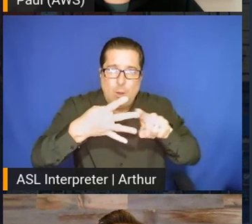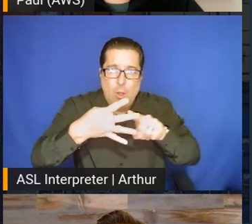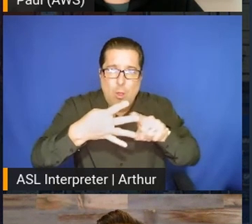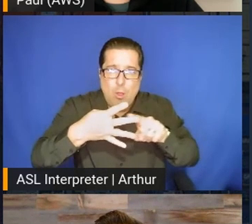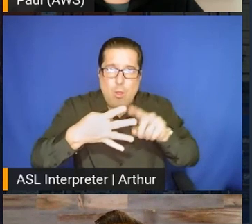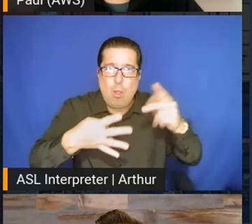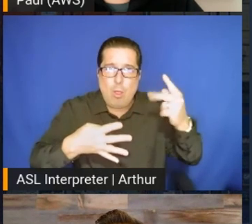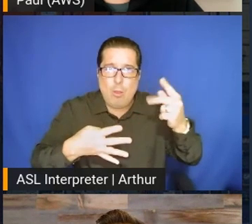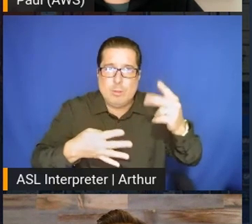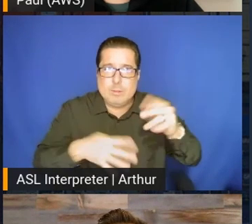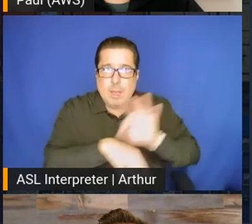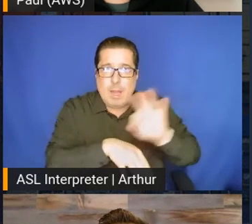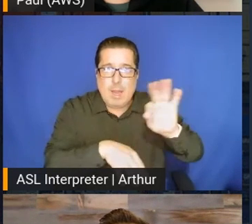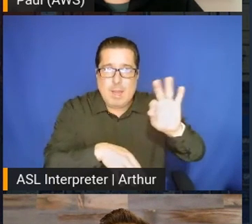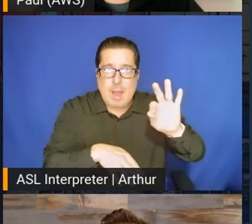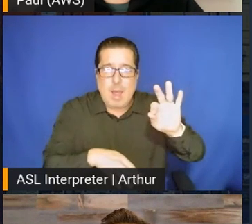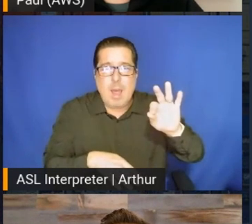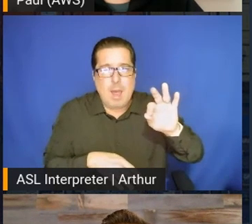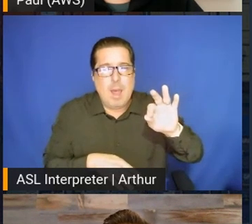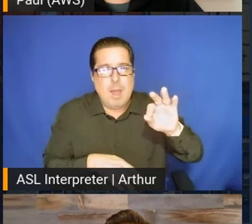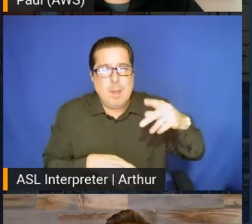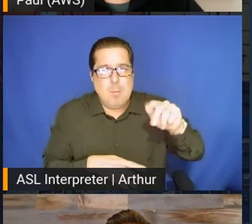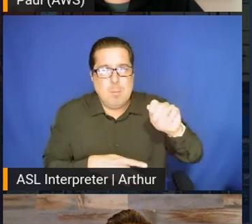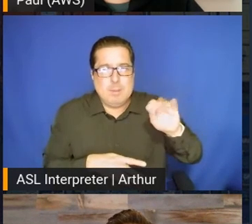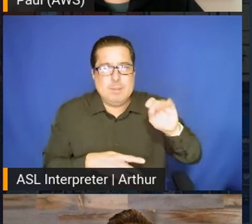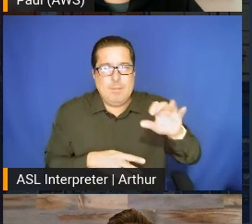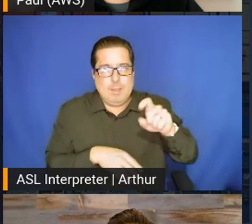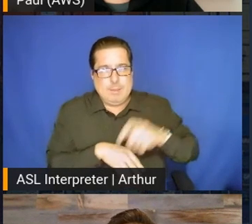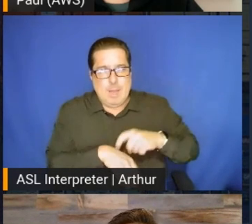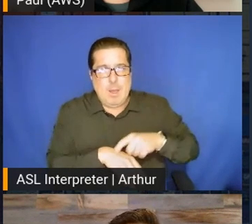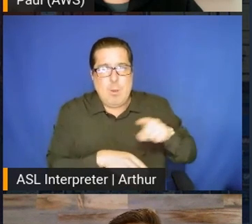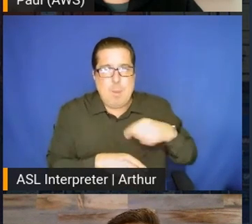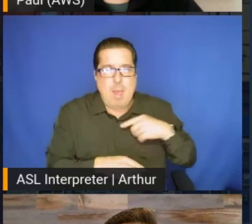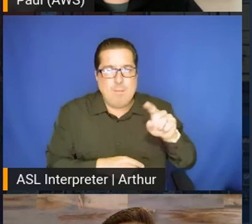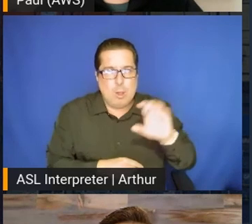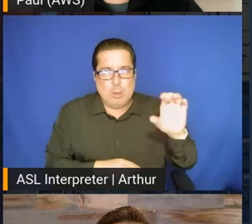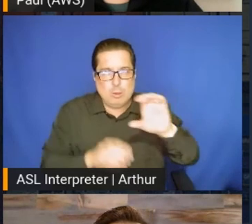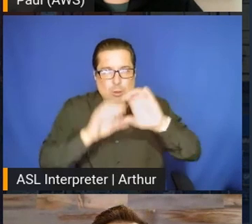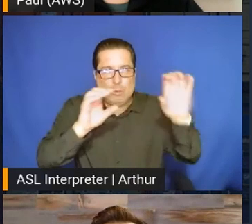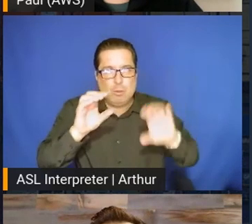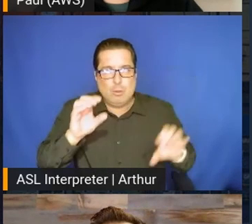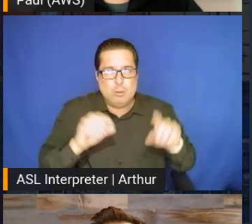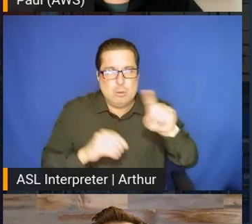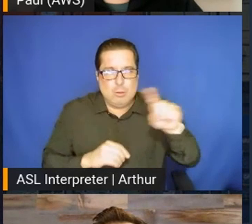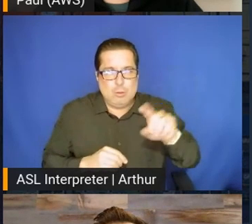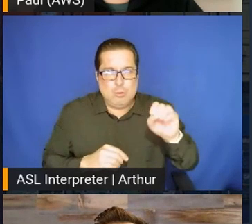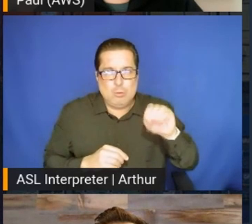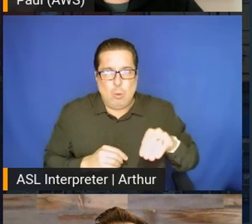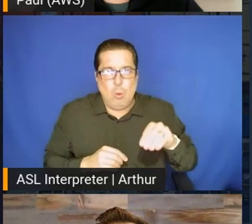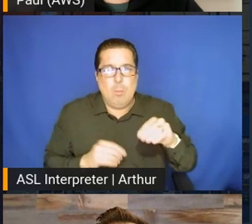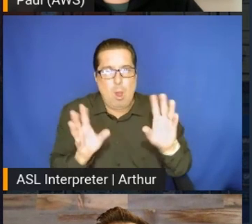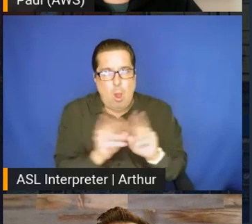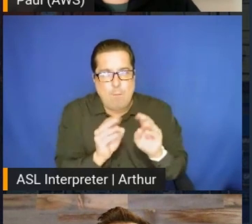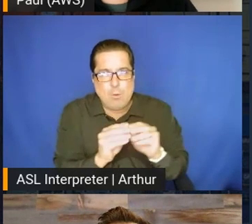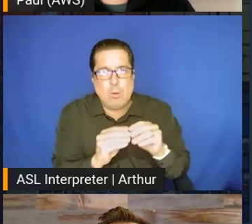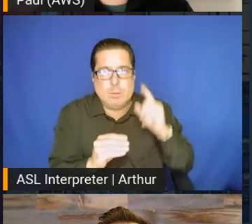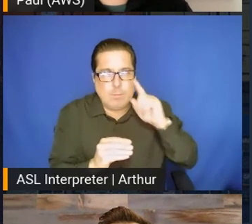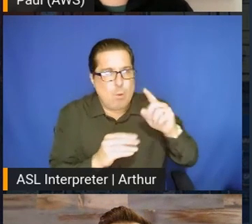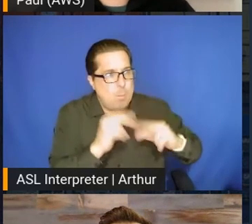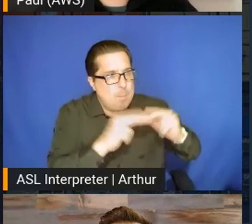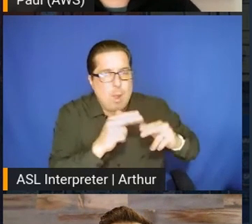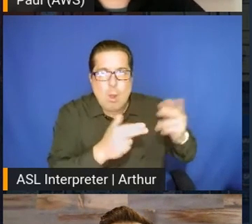Zoom conference where we talk to the builders, developers who are using Karpenter right now in production, and